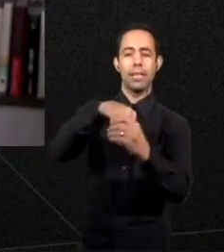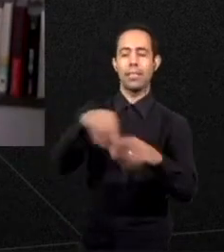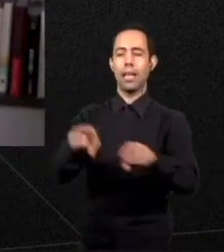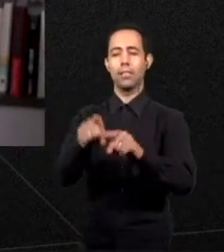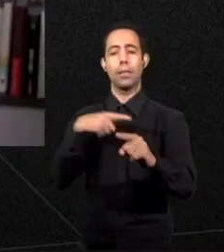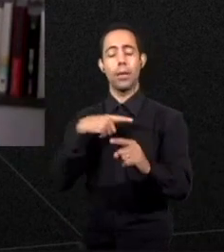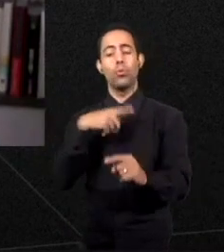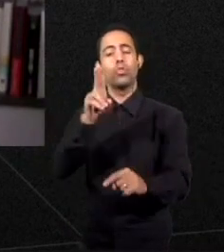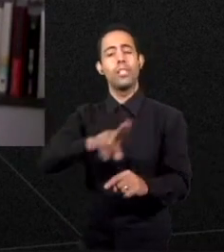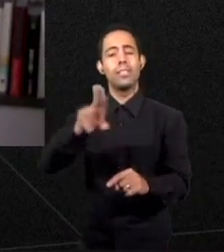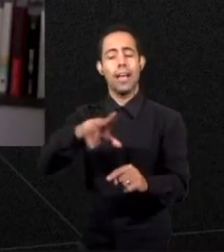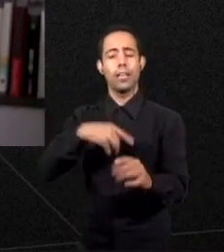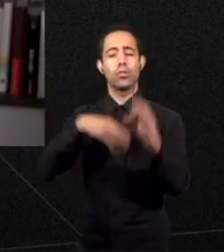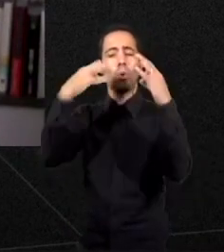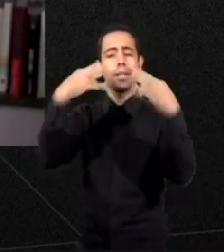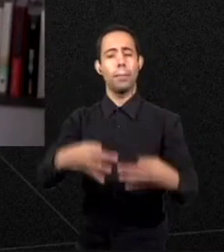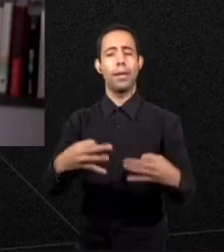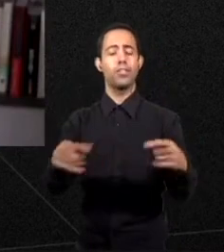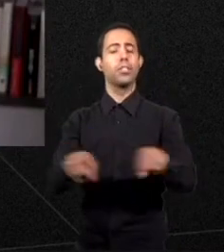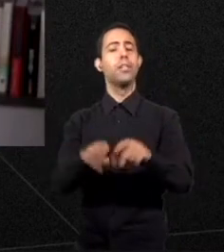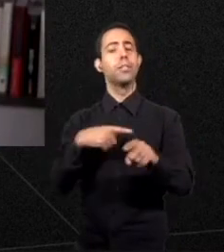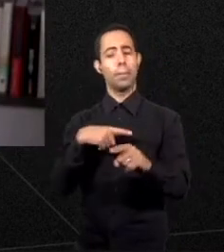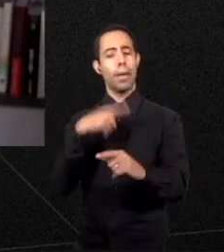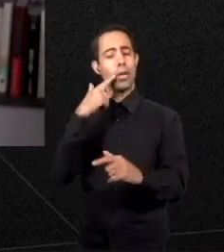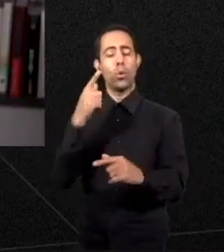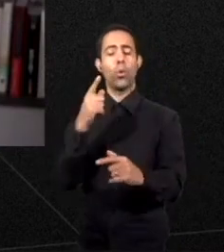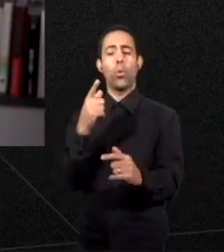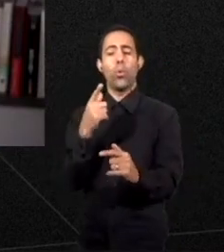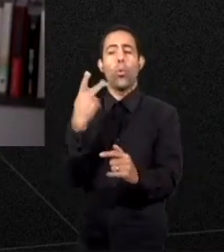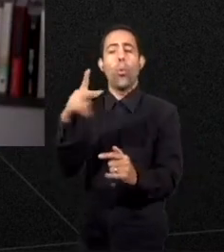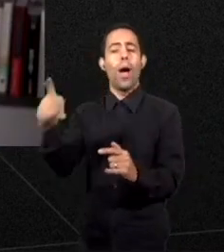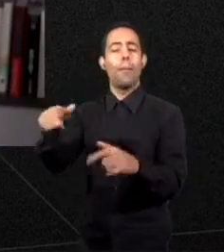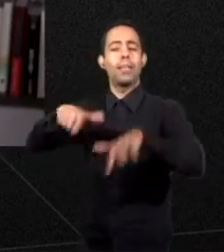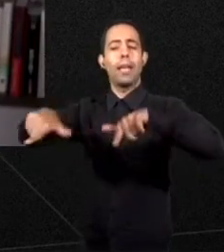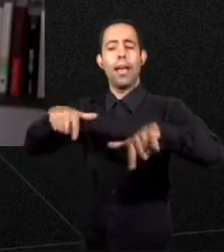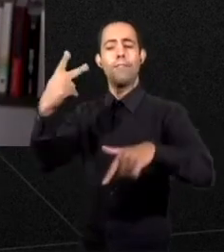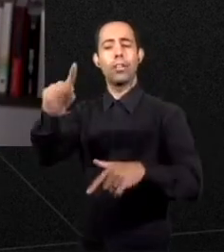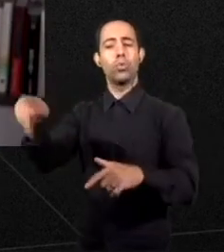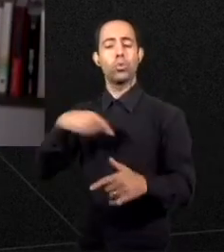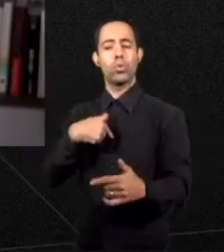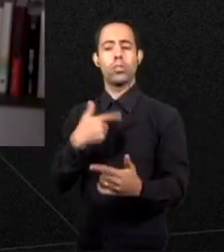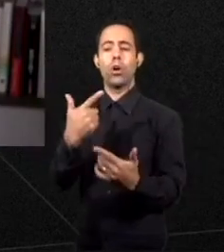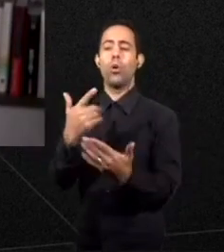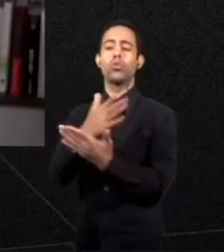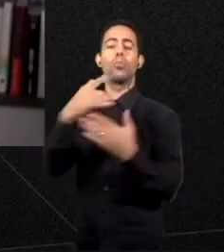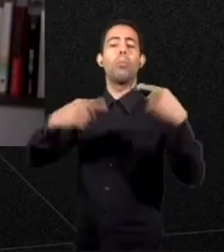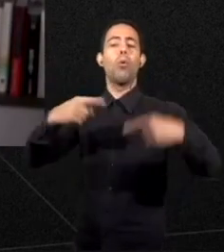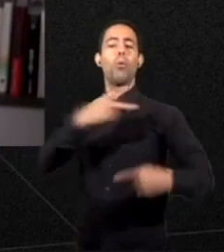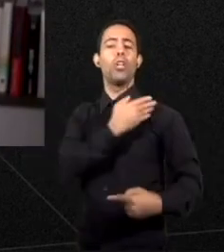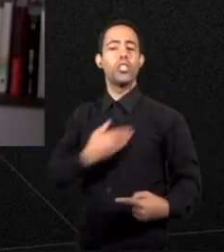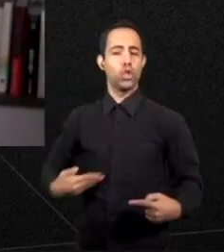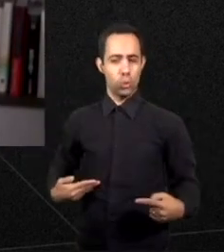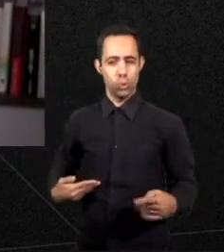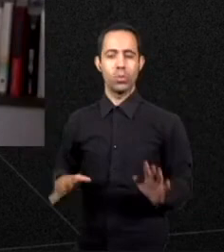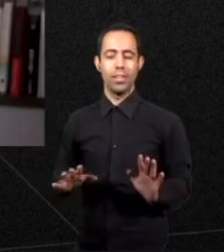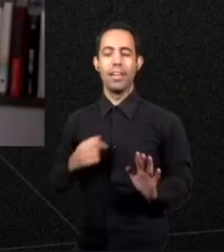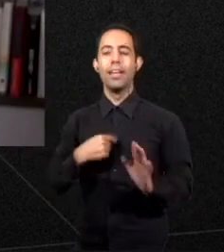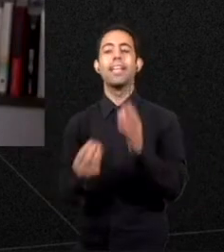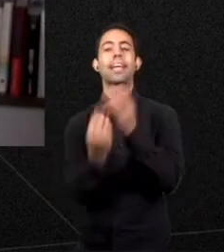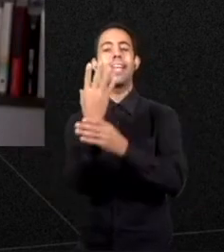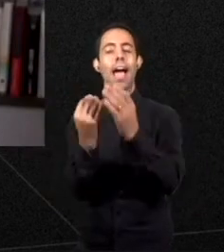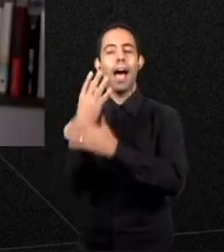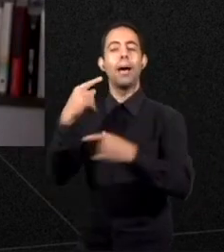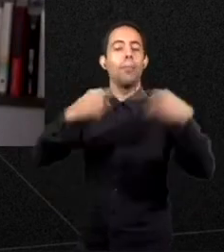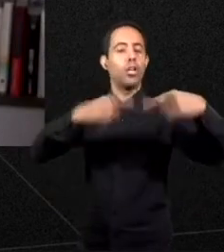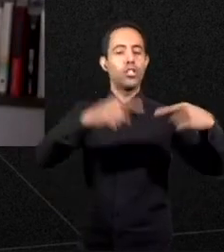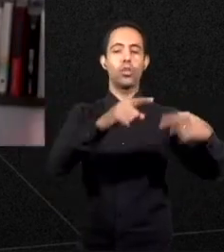And this is not the job of scientists. This is the job of politicians to create policy, to make decisions. And